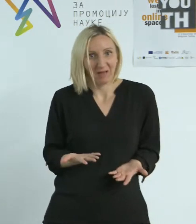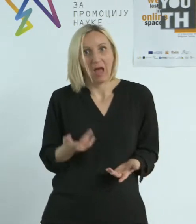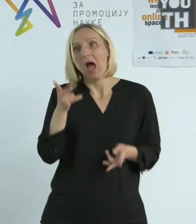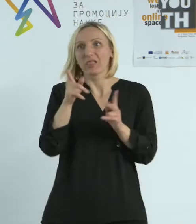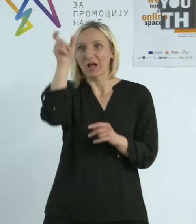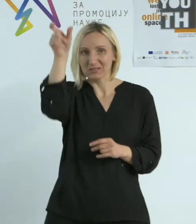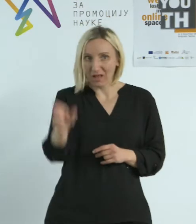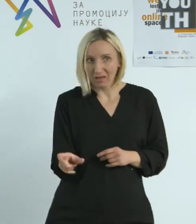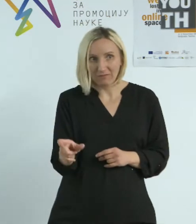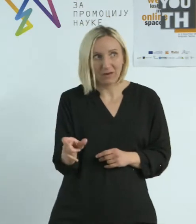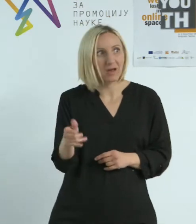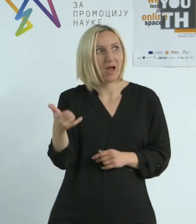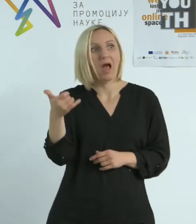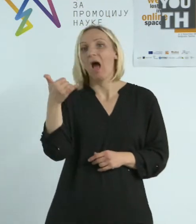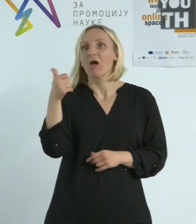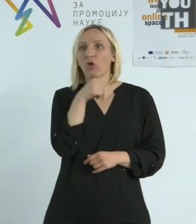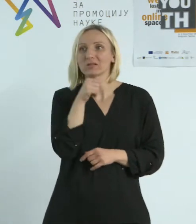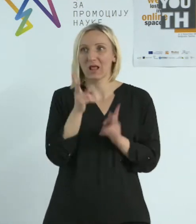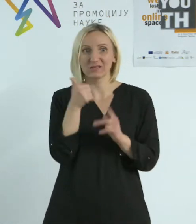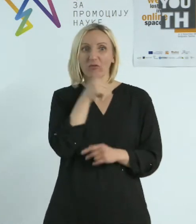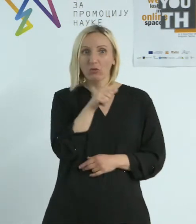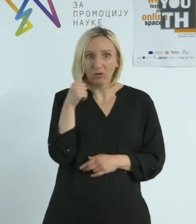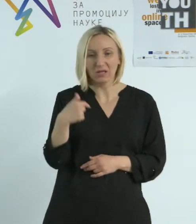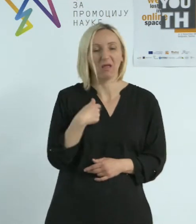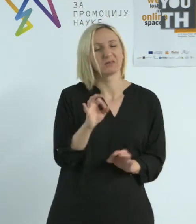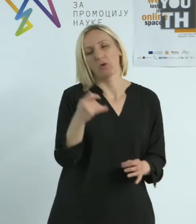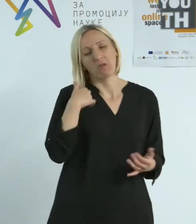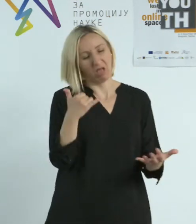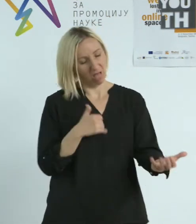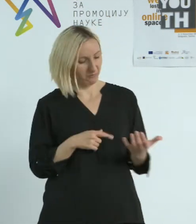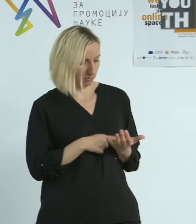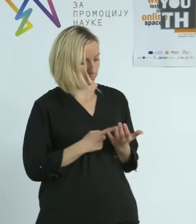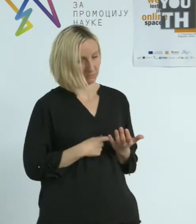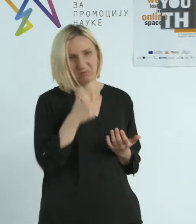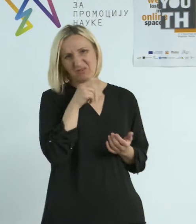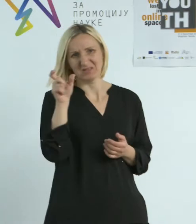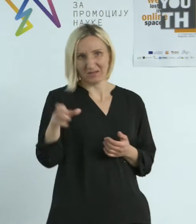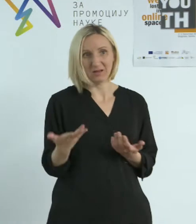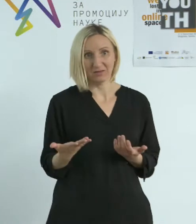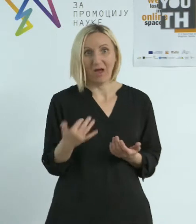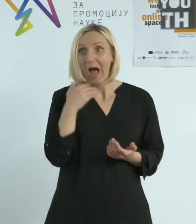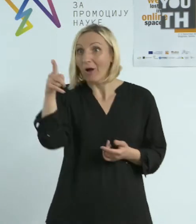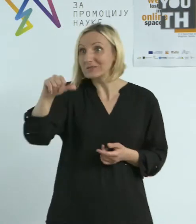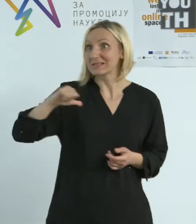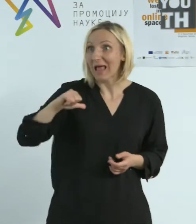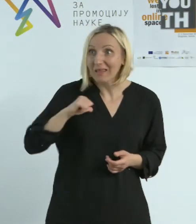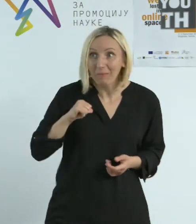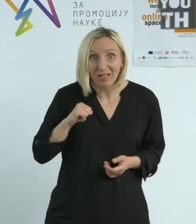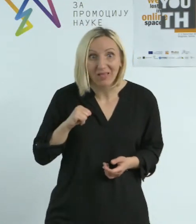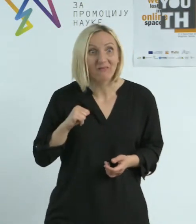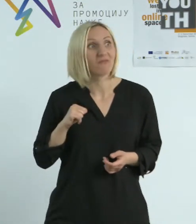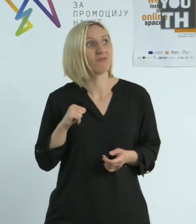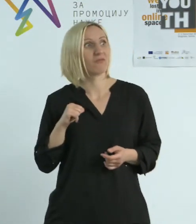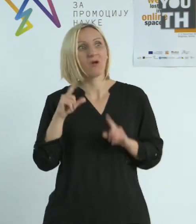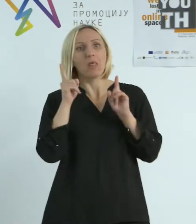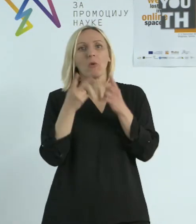is very boring, I will take it. So if you are interesting as a person, you can speak I don't have